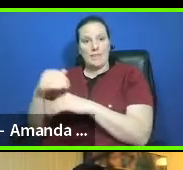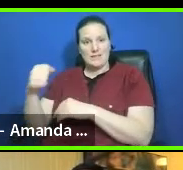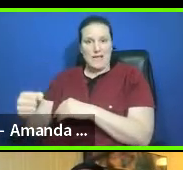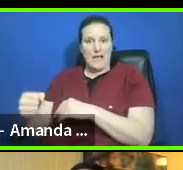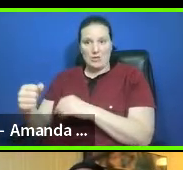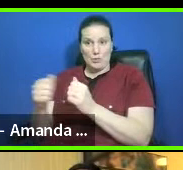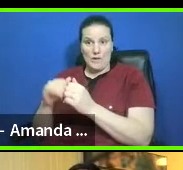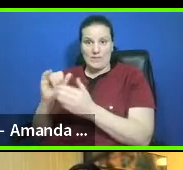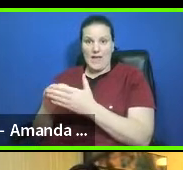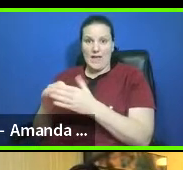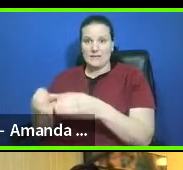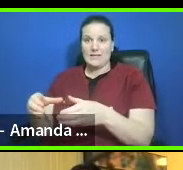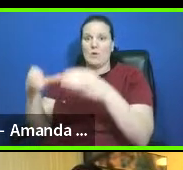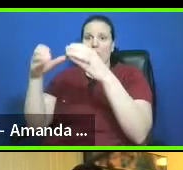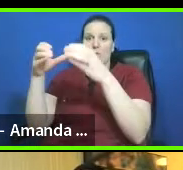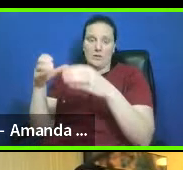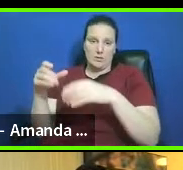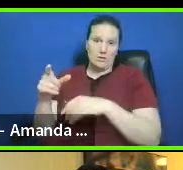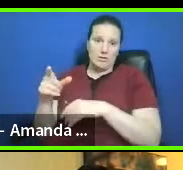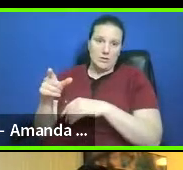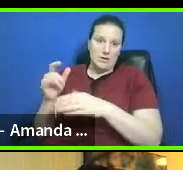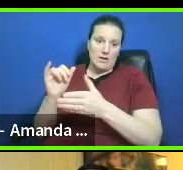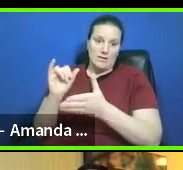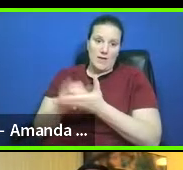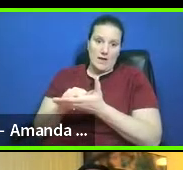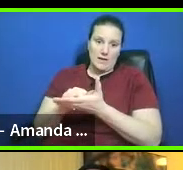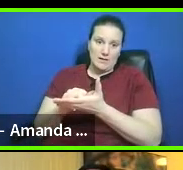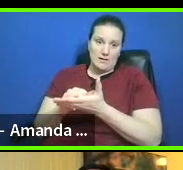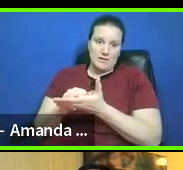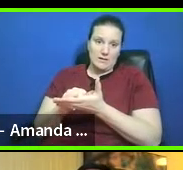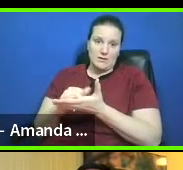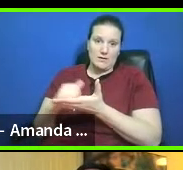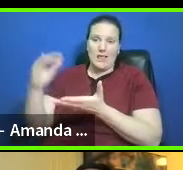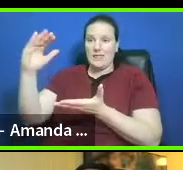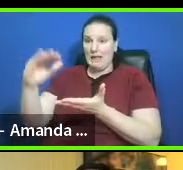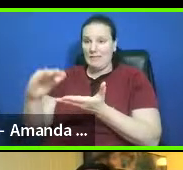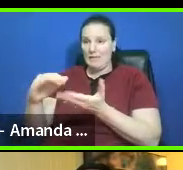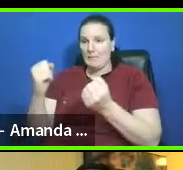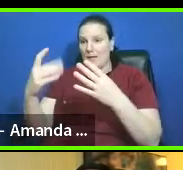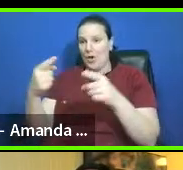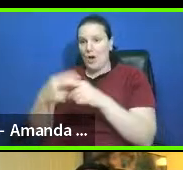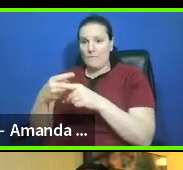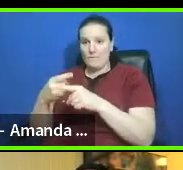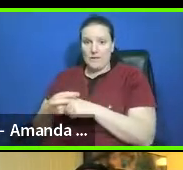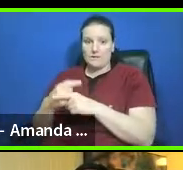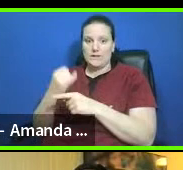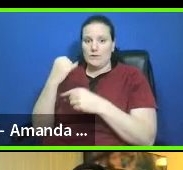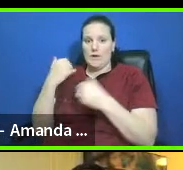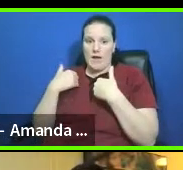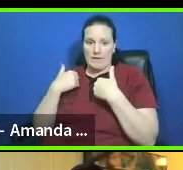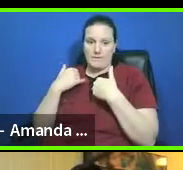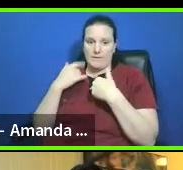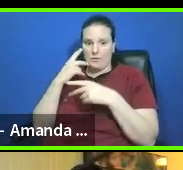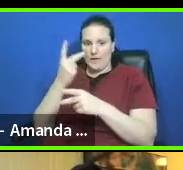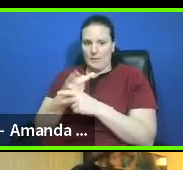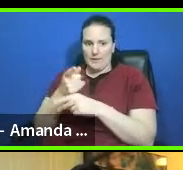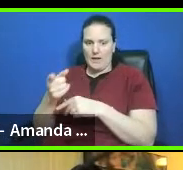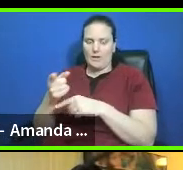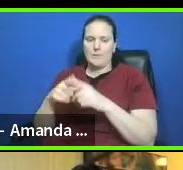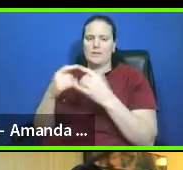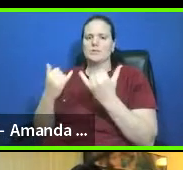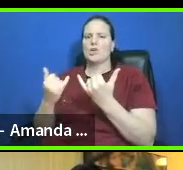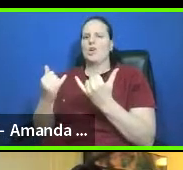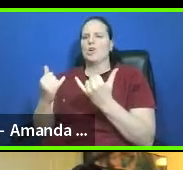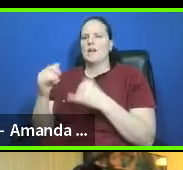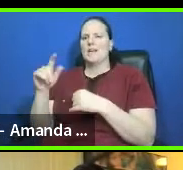towers does alleviate a lot of the conflicts that we would have if we kept it in place, because the current towers